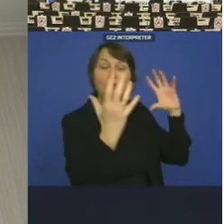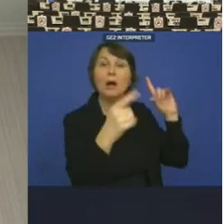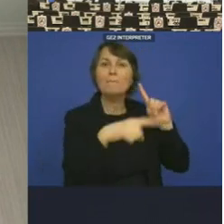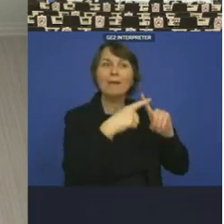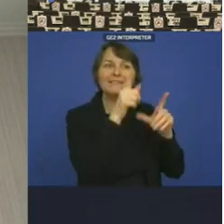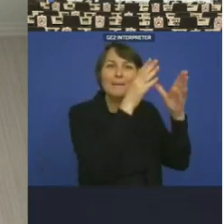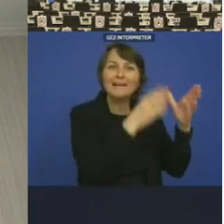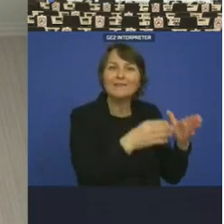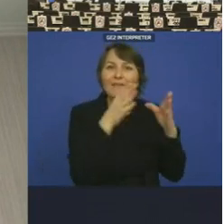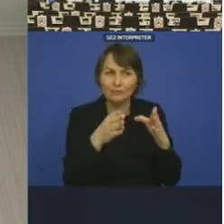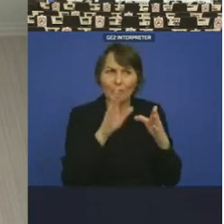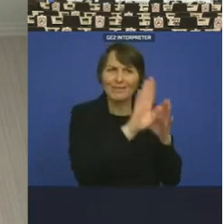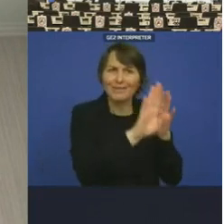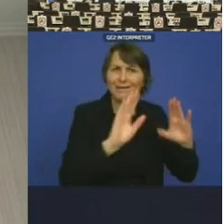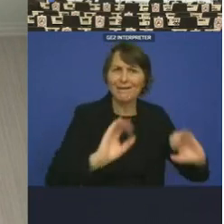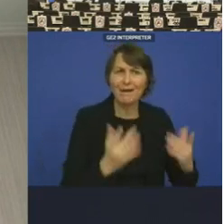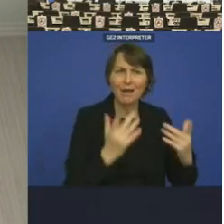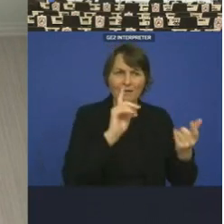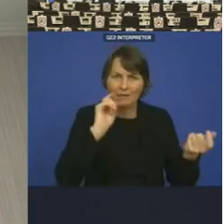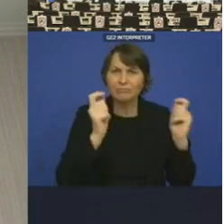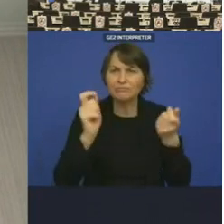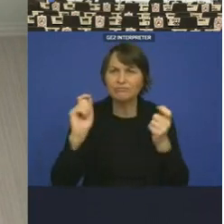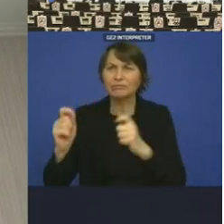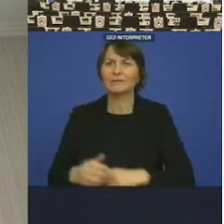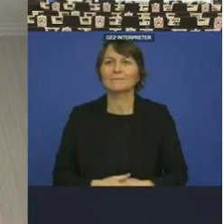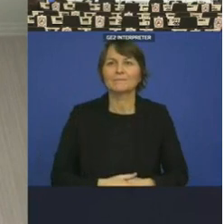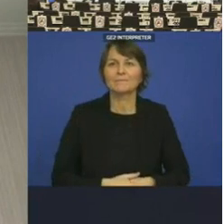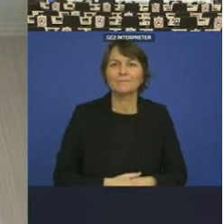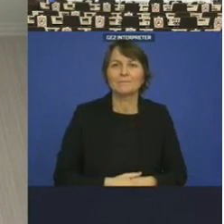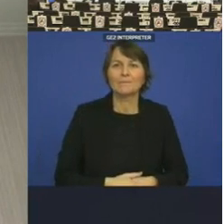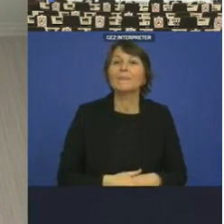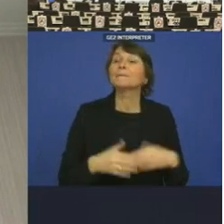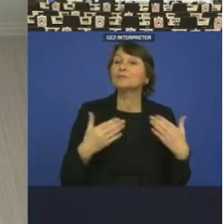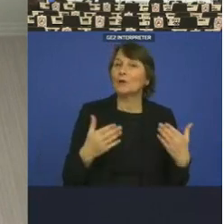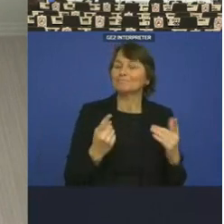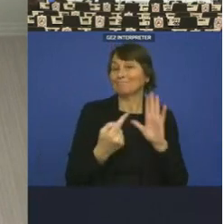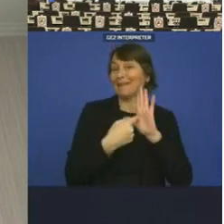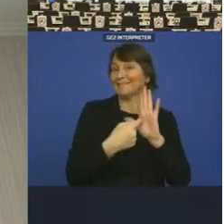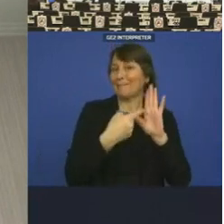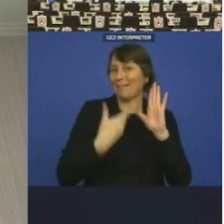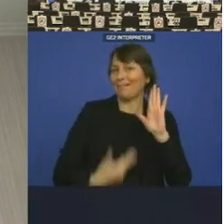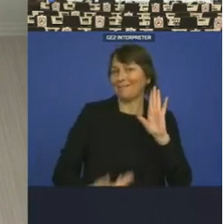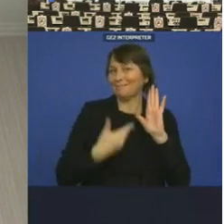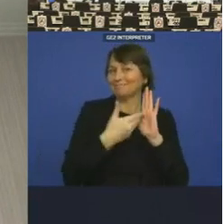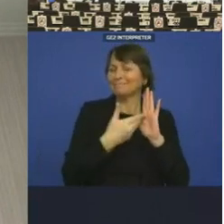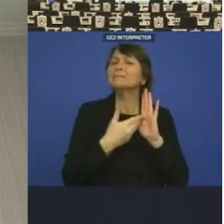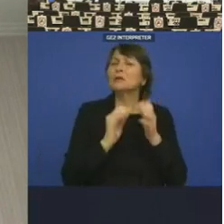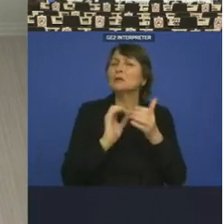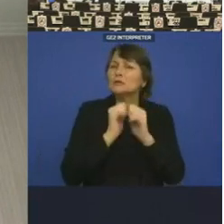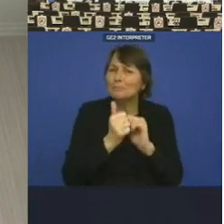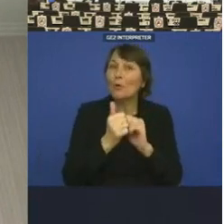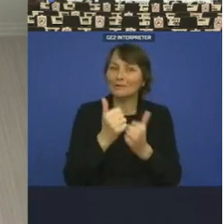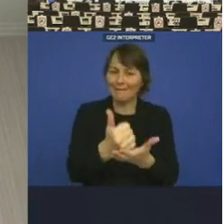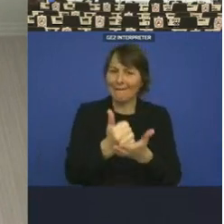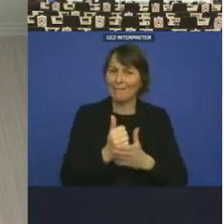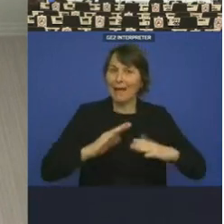former football player and now an MEP, I am certainly an example of this. Sport helps us stay healthy, happy,